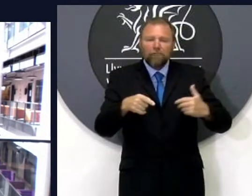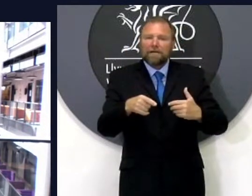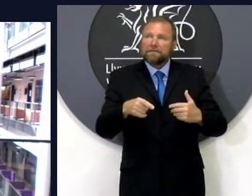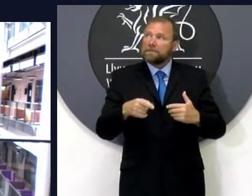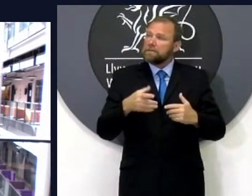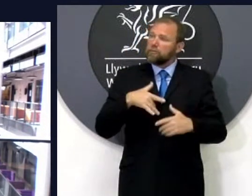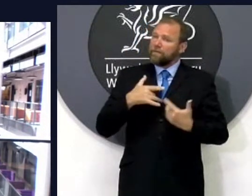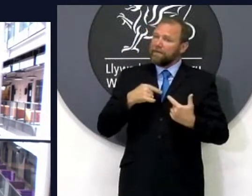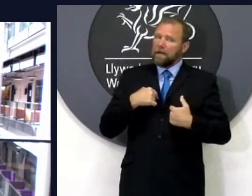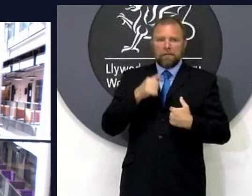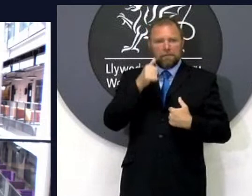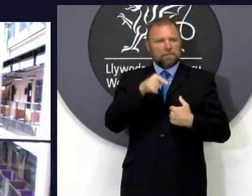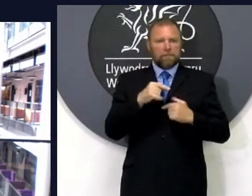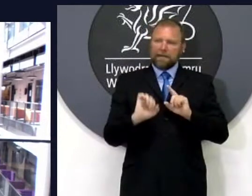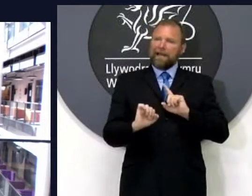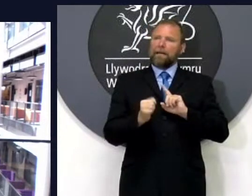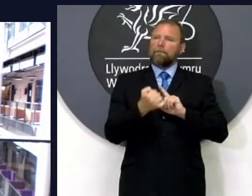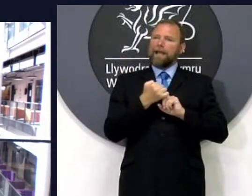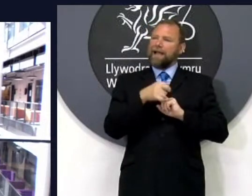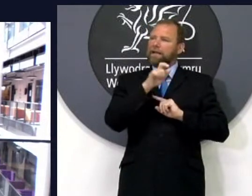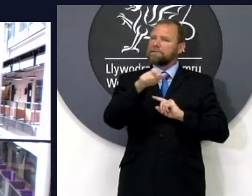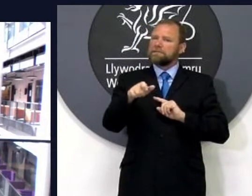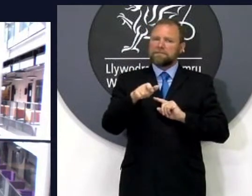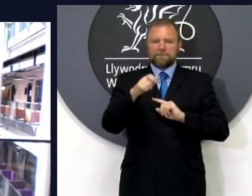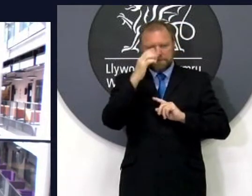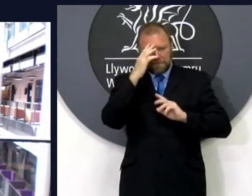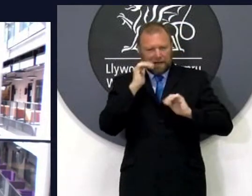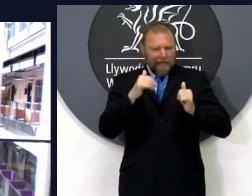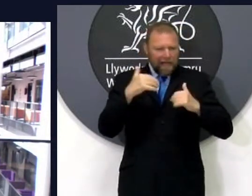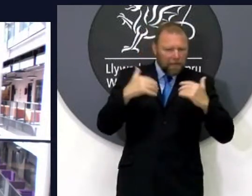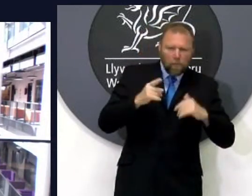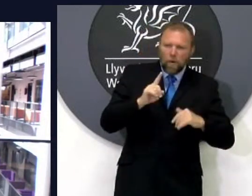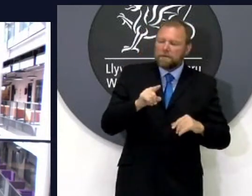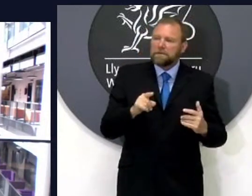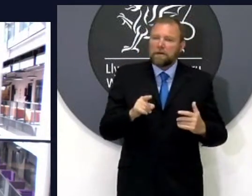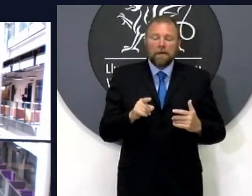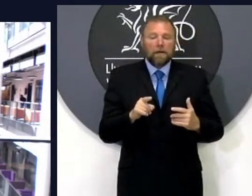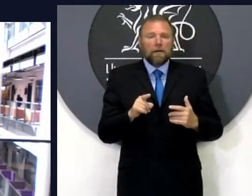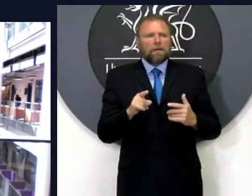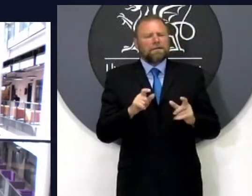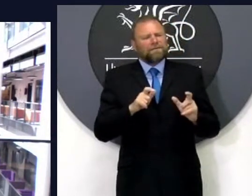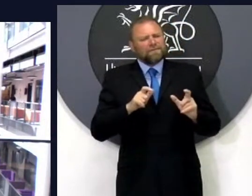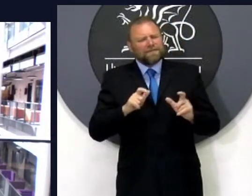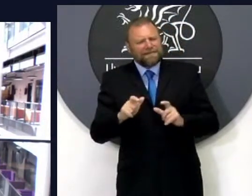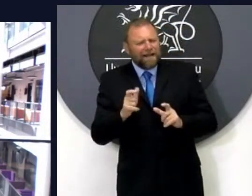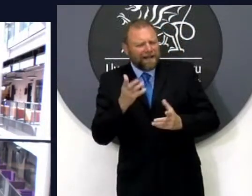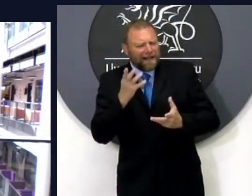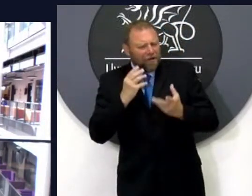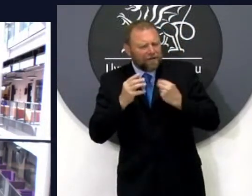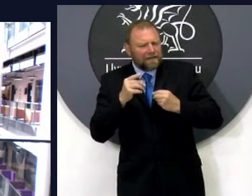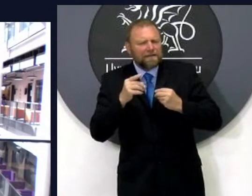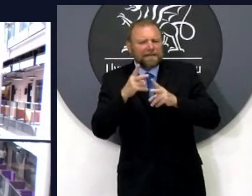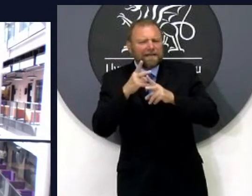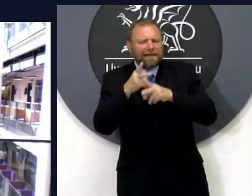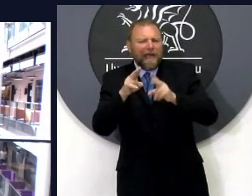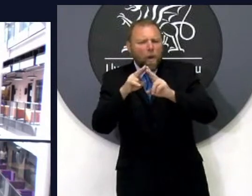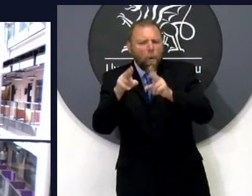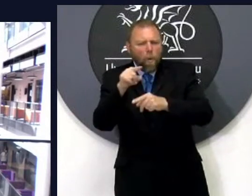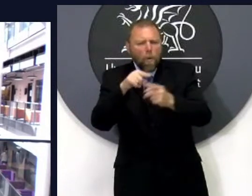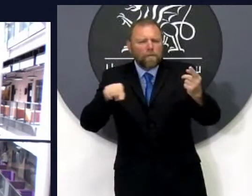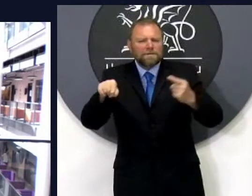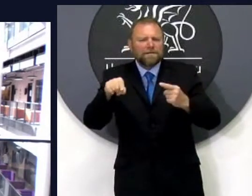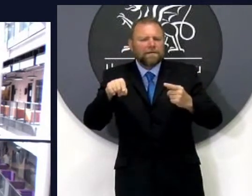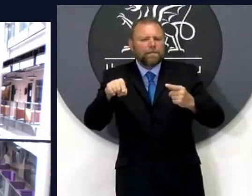restrictions have been enforced? And we are still hearing from the sector a little bit of caution, perhaps, in terms